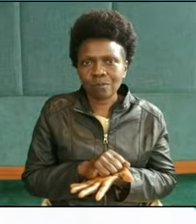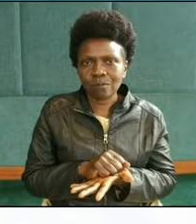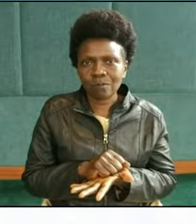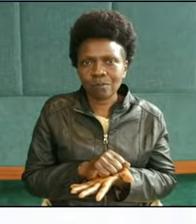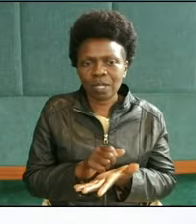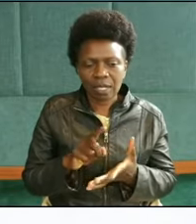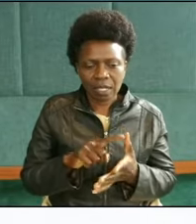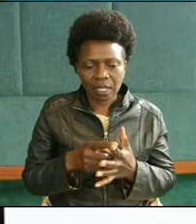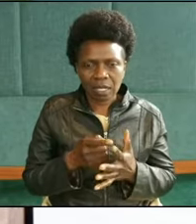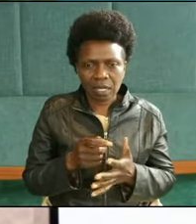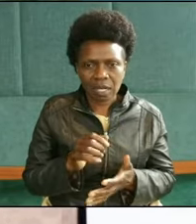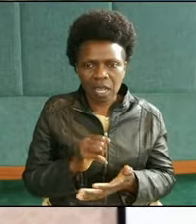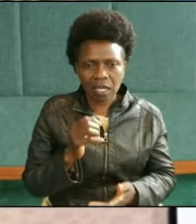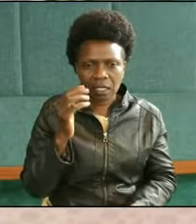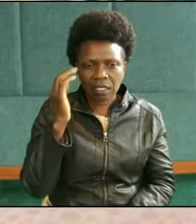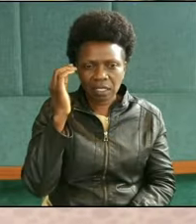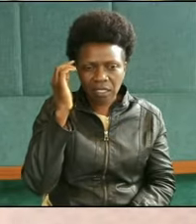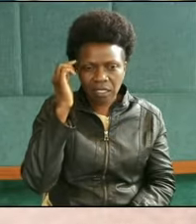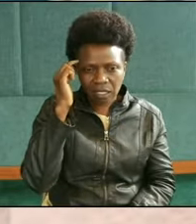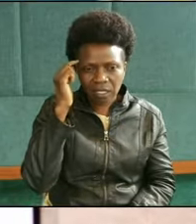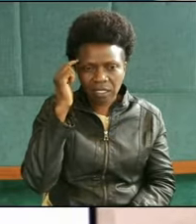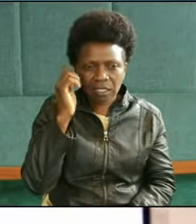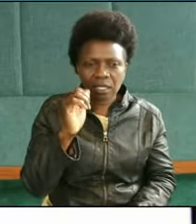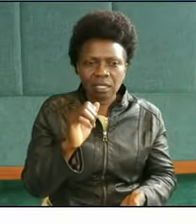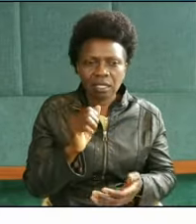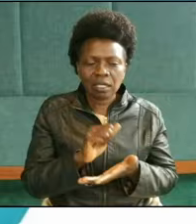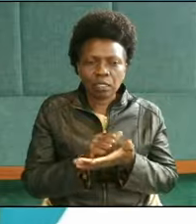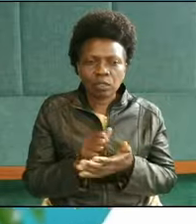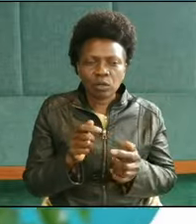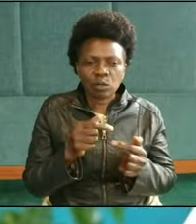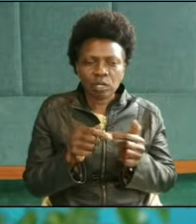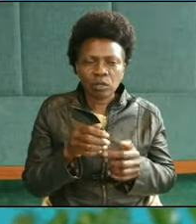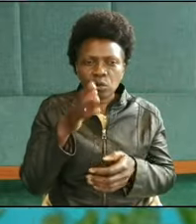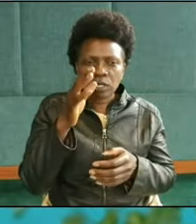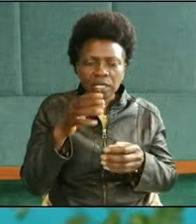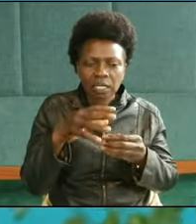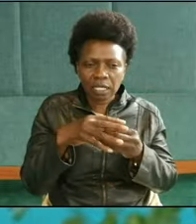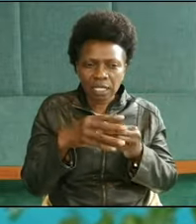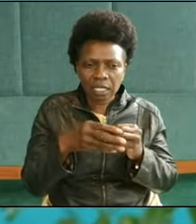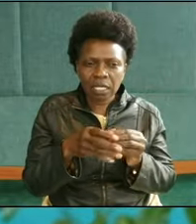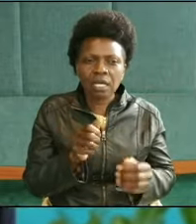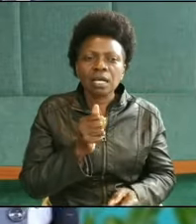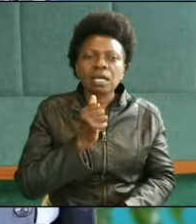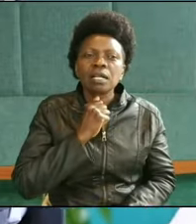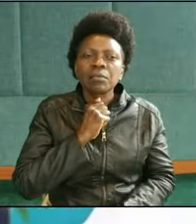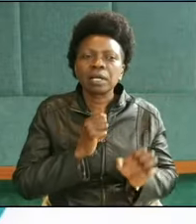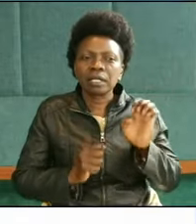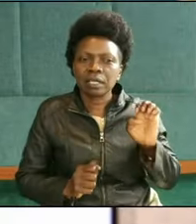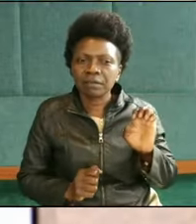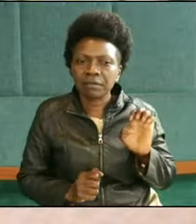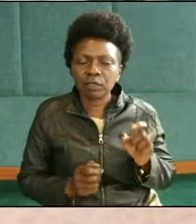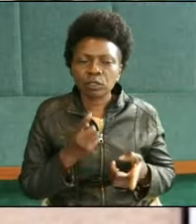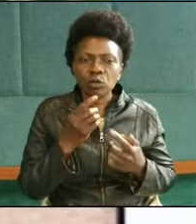then I realize that when God created Adam and Eve, he told them